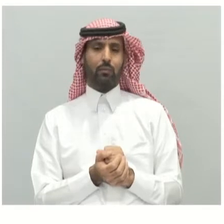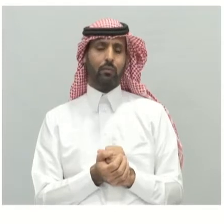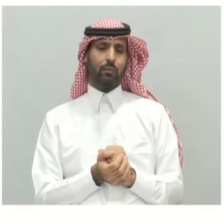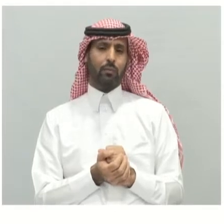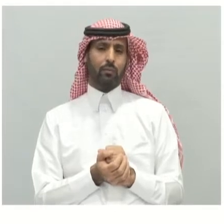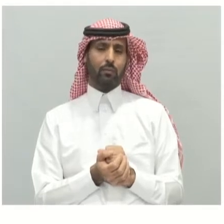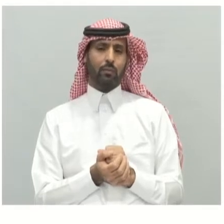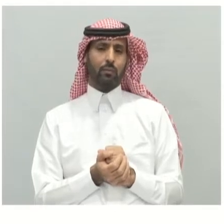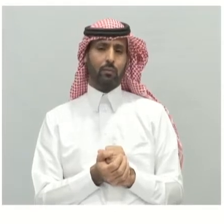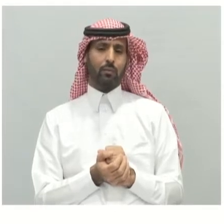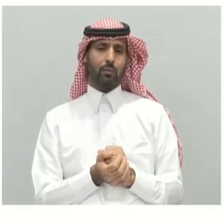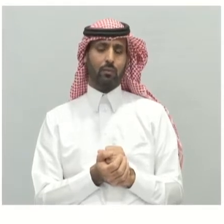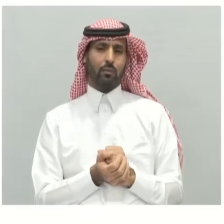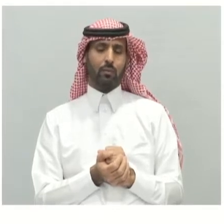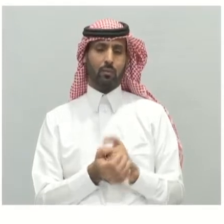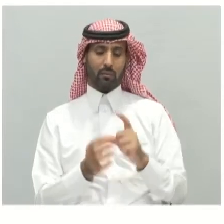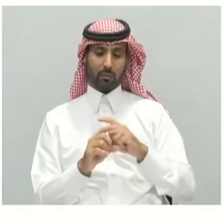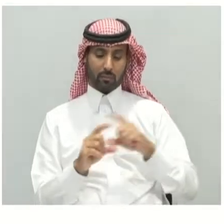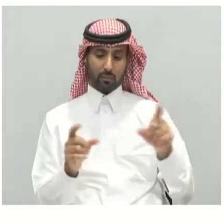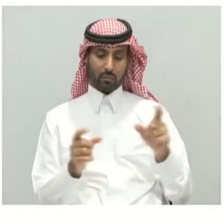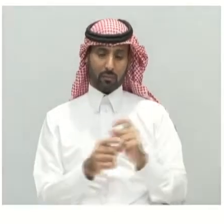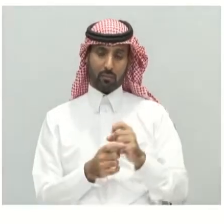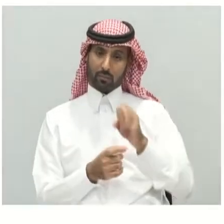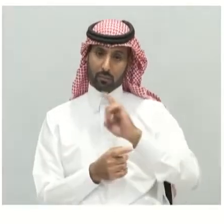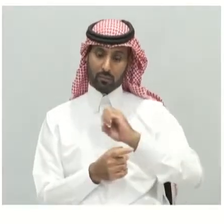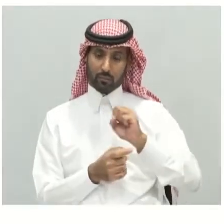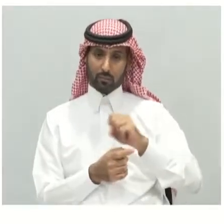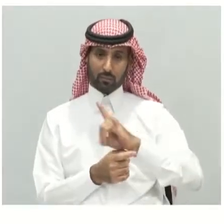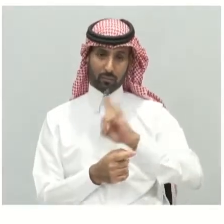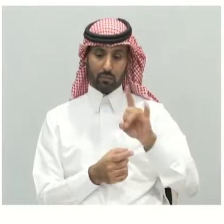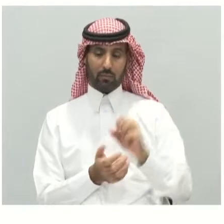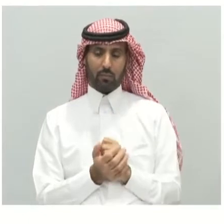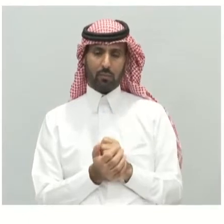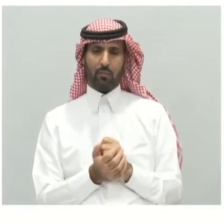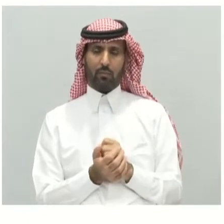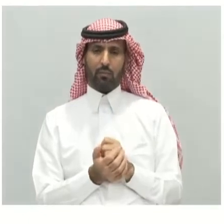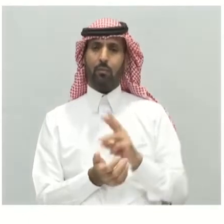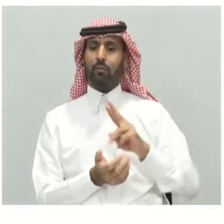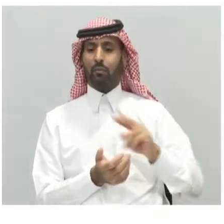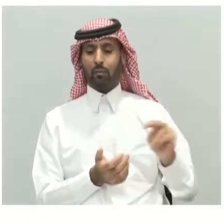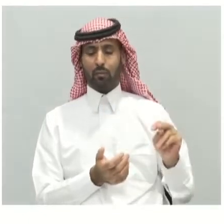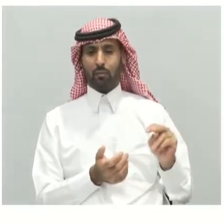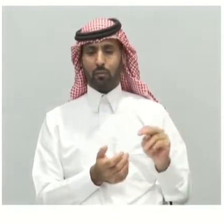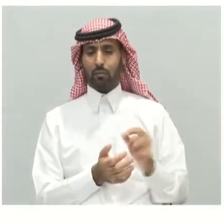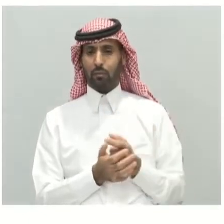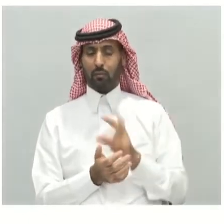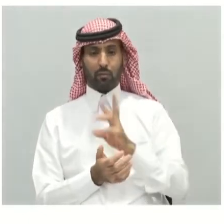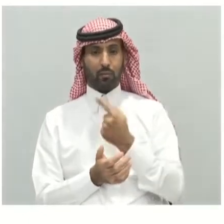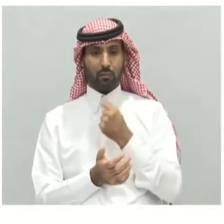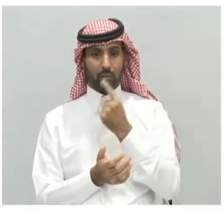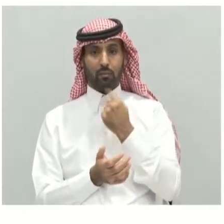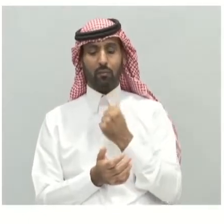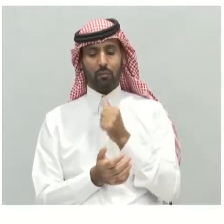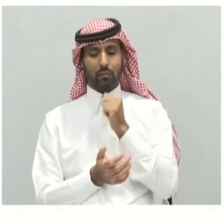Let's see how can we form the negative. How can we form the negative, you miss? She did